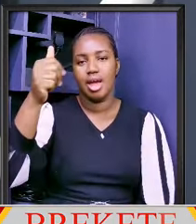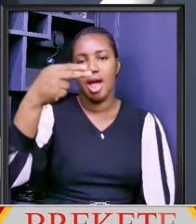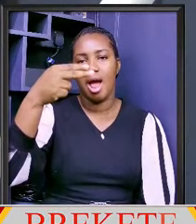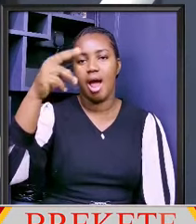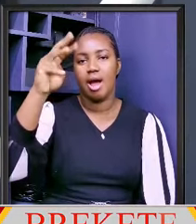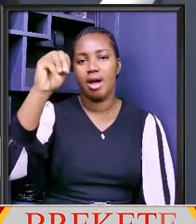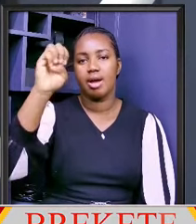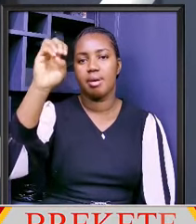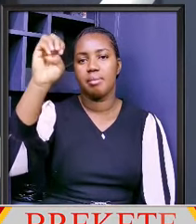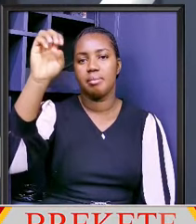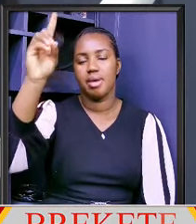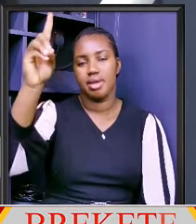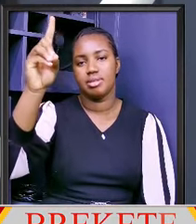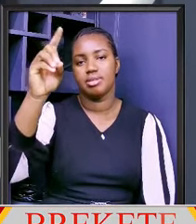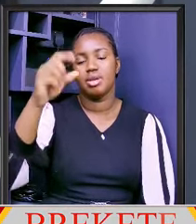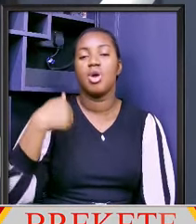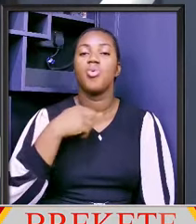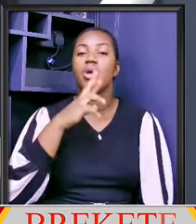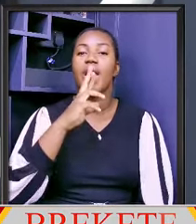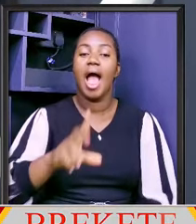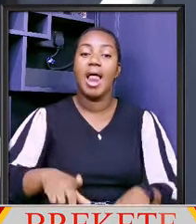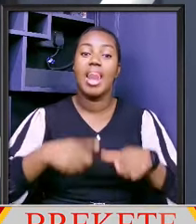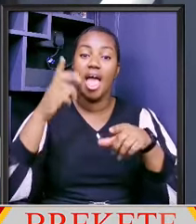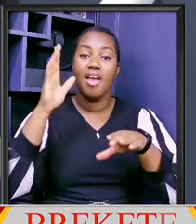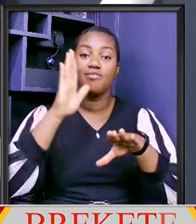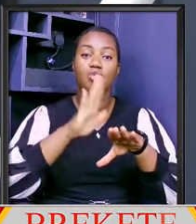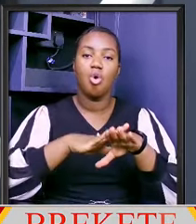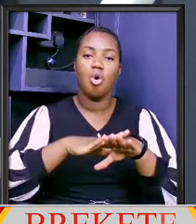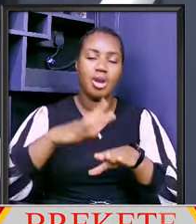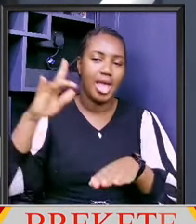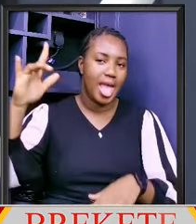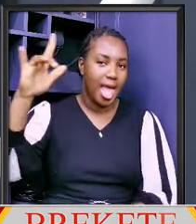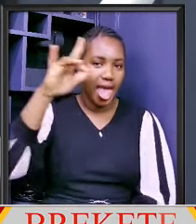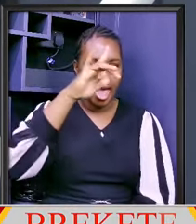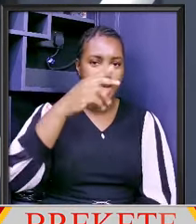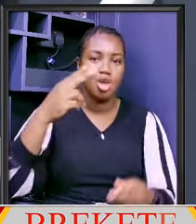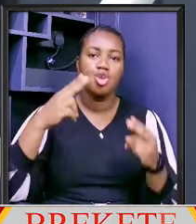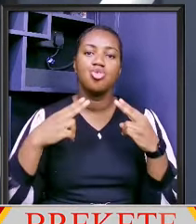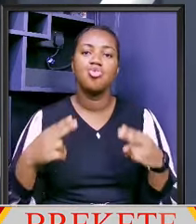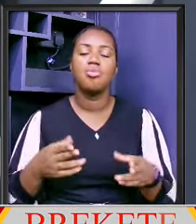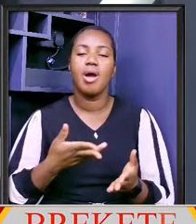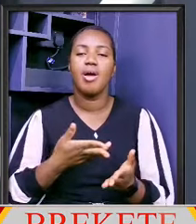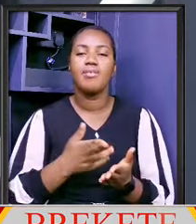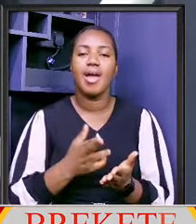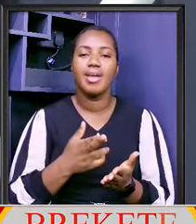from Abuja. We did live on air on Human Rights Radio and Television, sir.